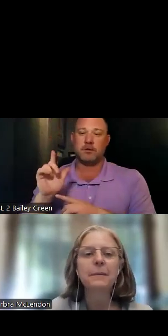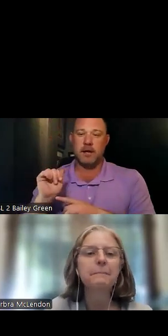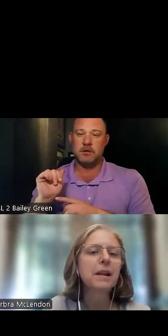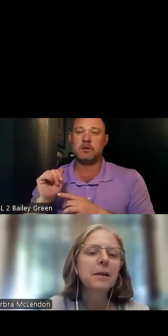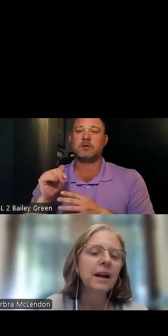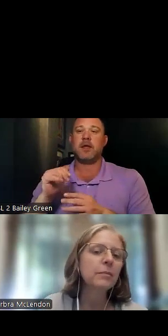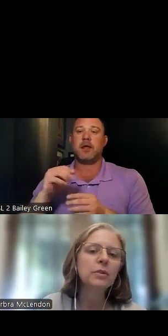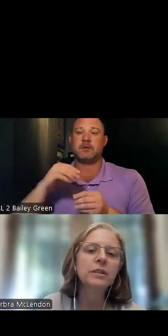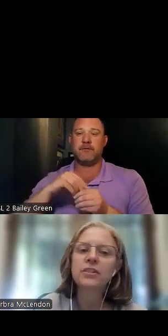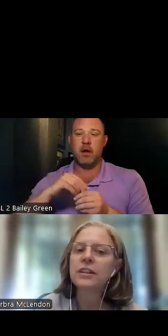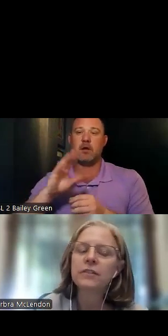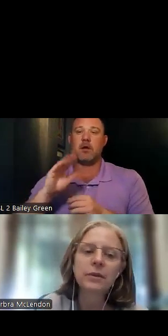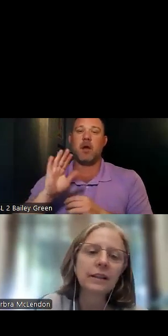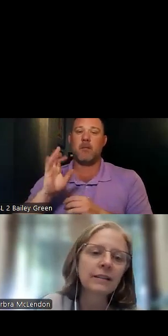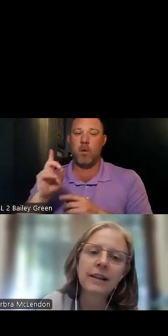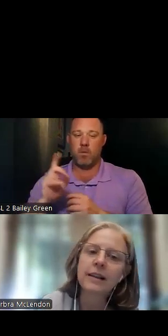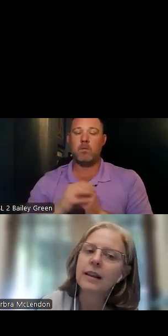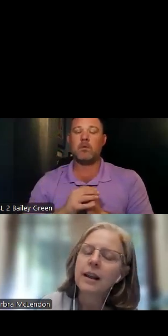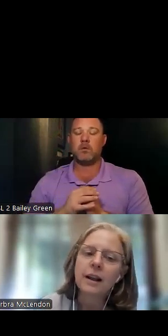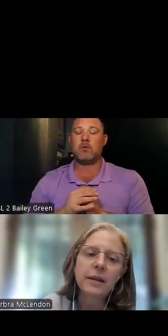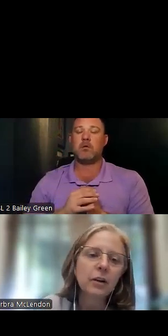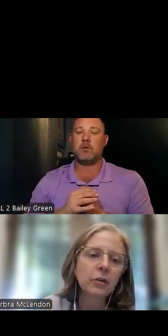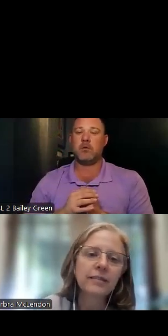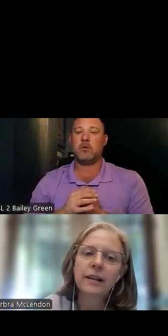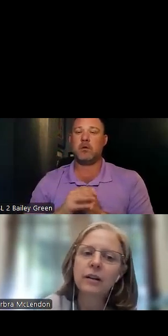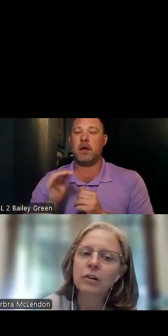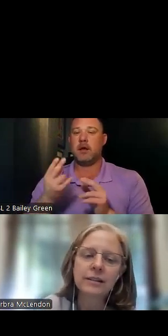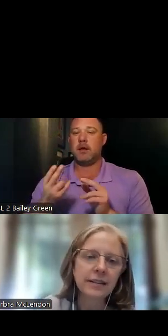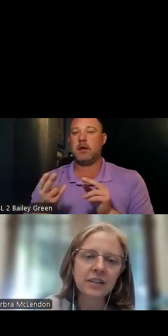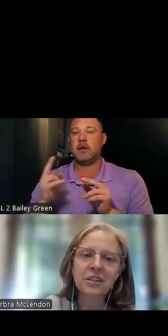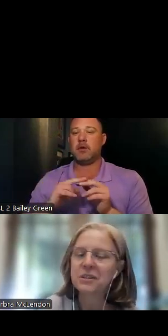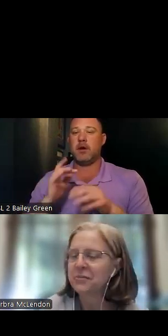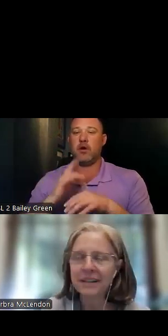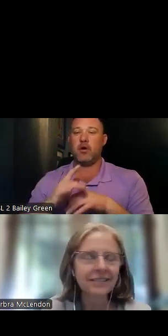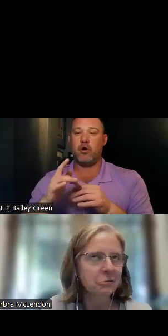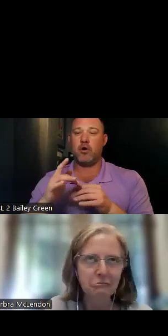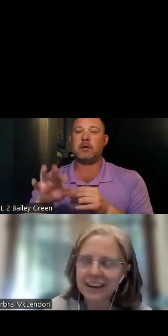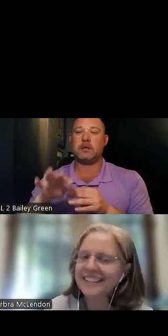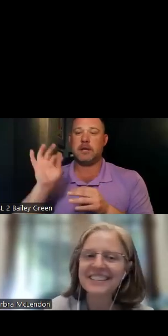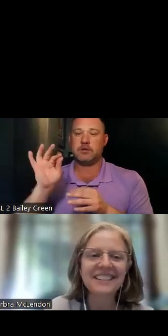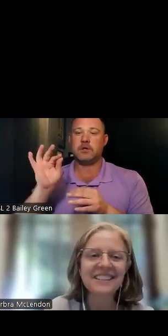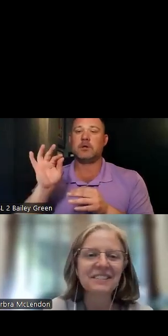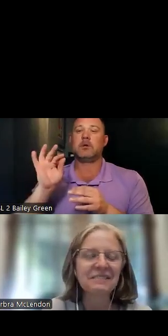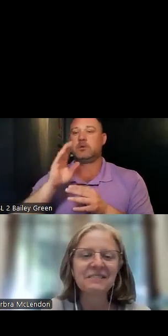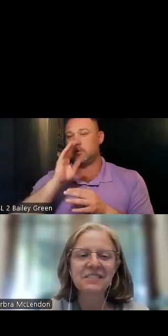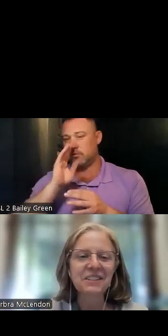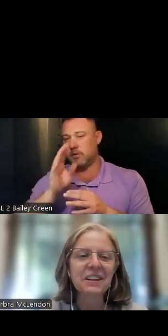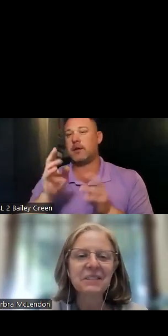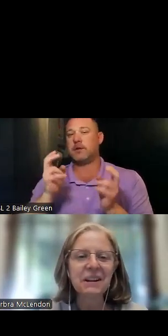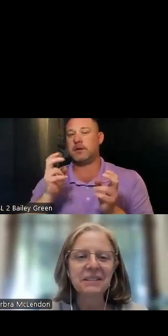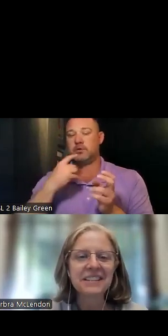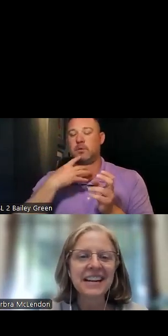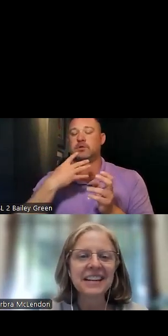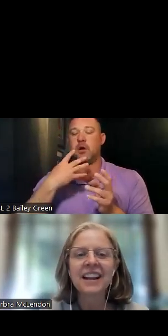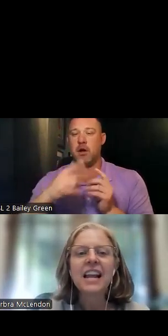funded by the BOLD initiative, doing things like increasing early detection, which speaks directly to the issue that we were just talking